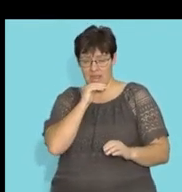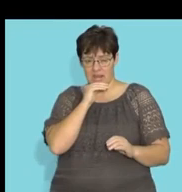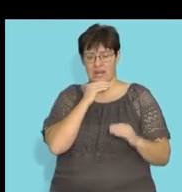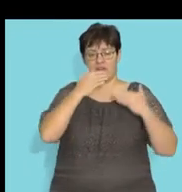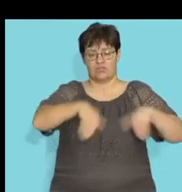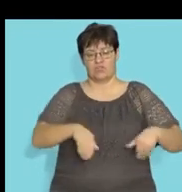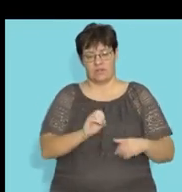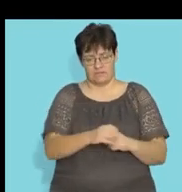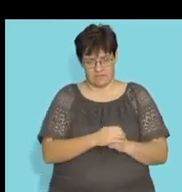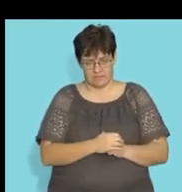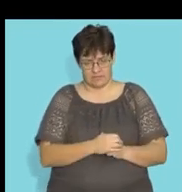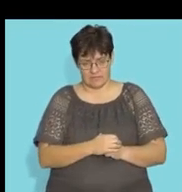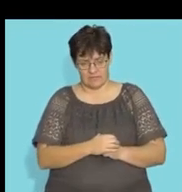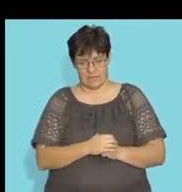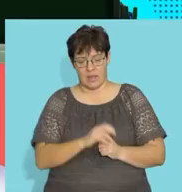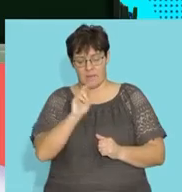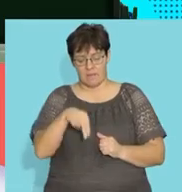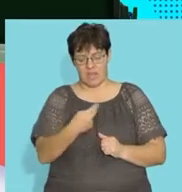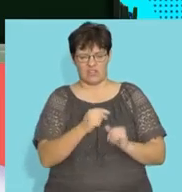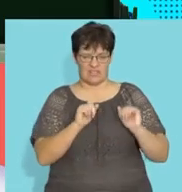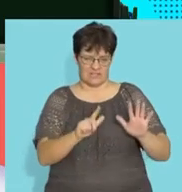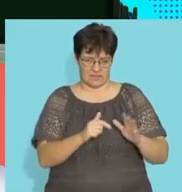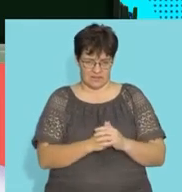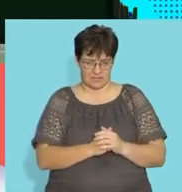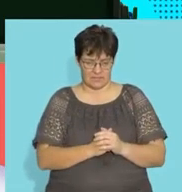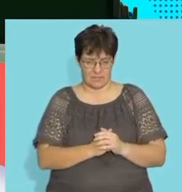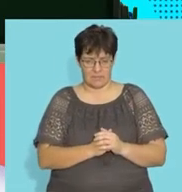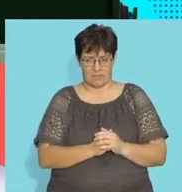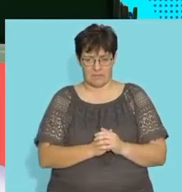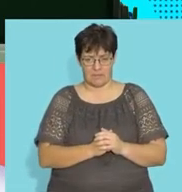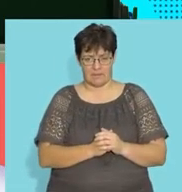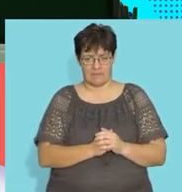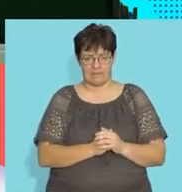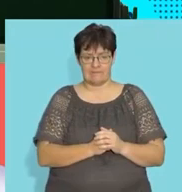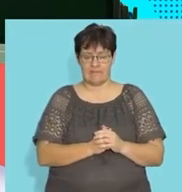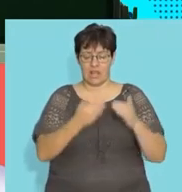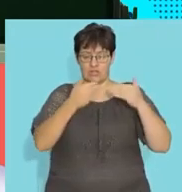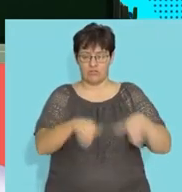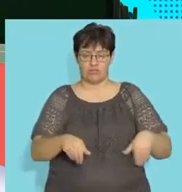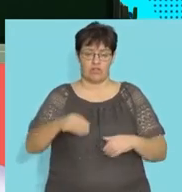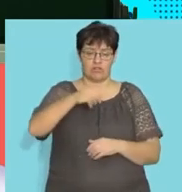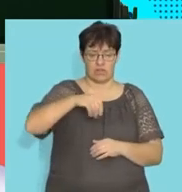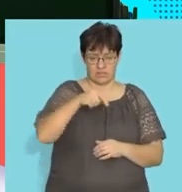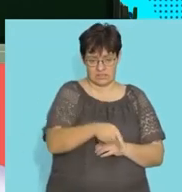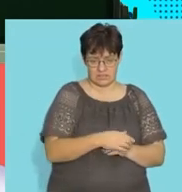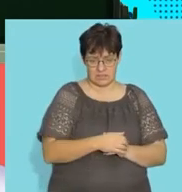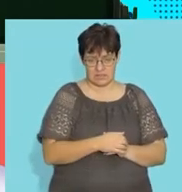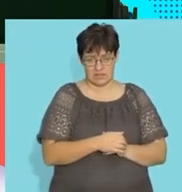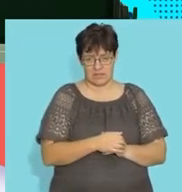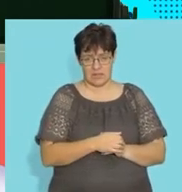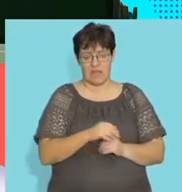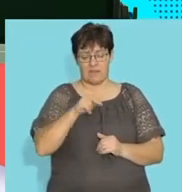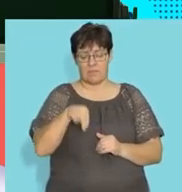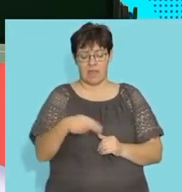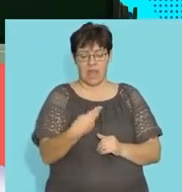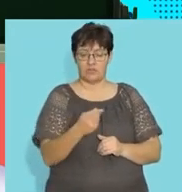are coming from a salt that's neutral. And a neutral salt has got